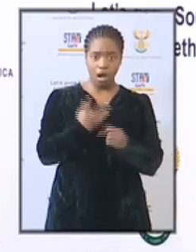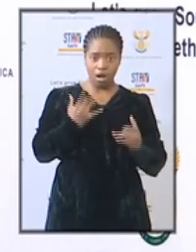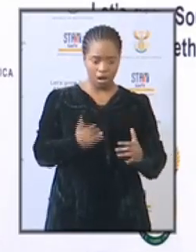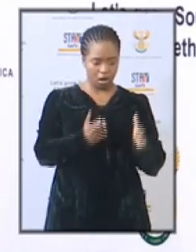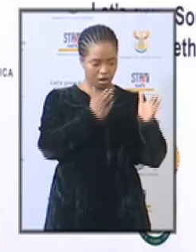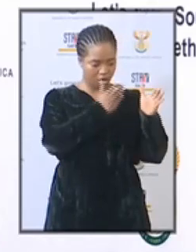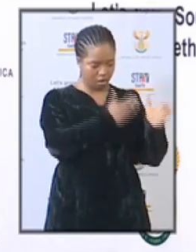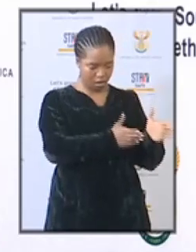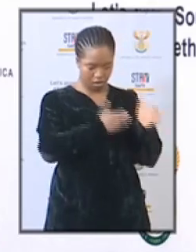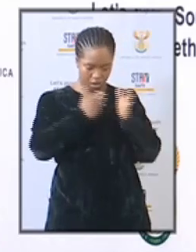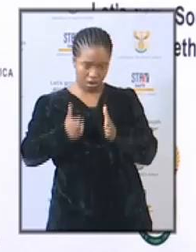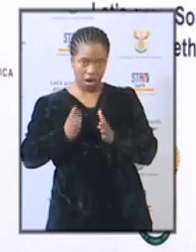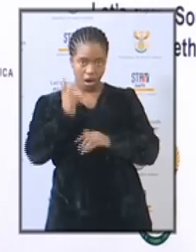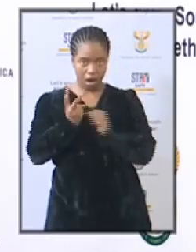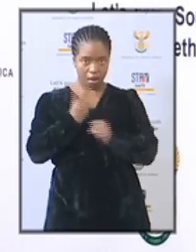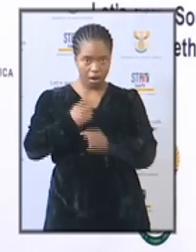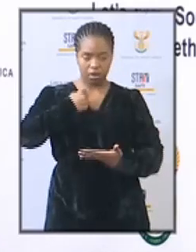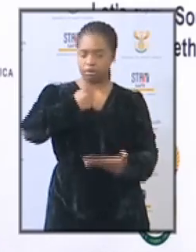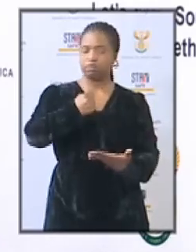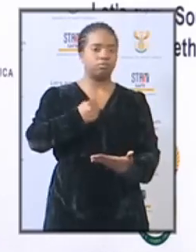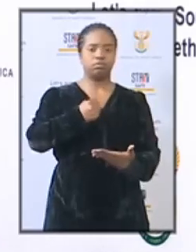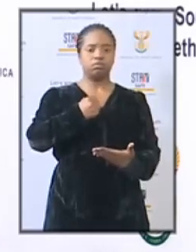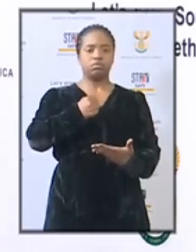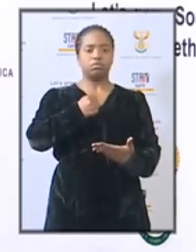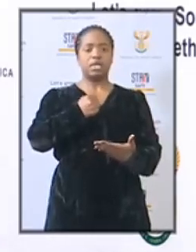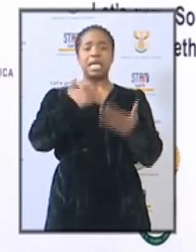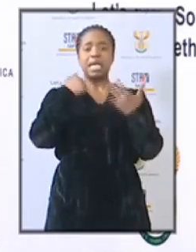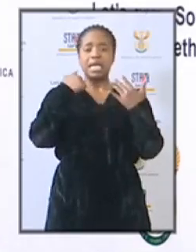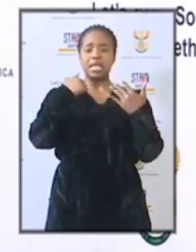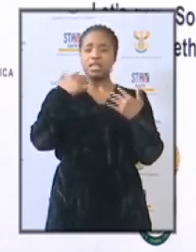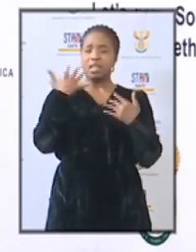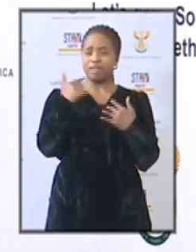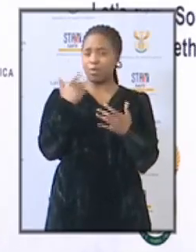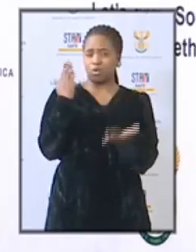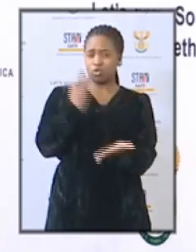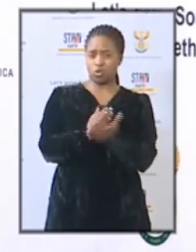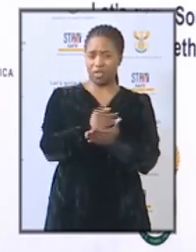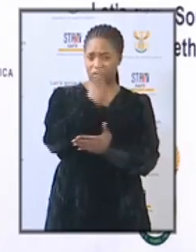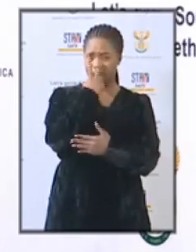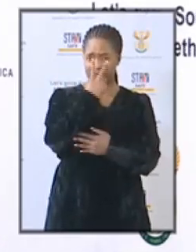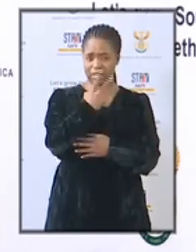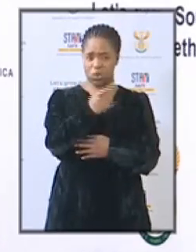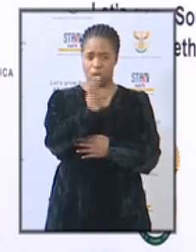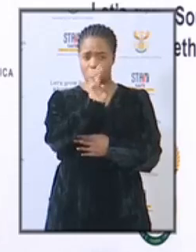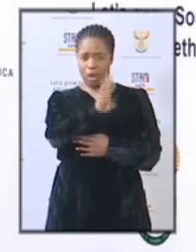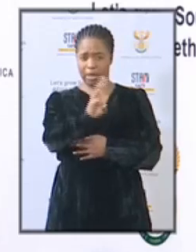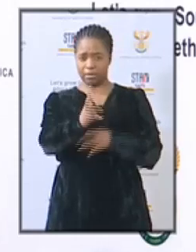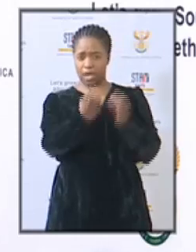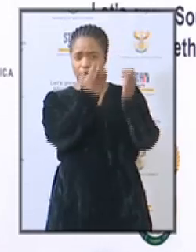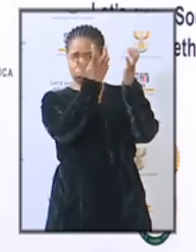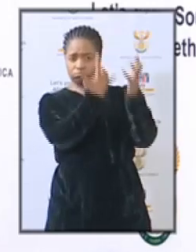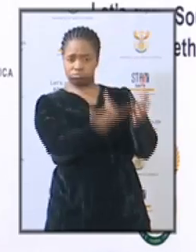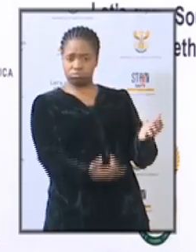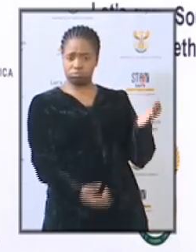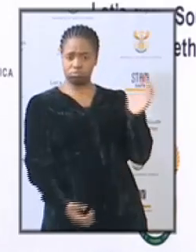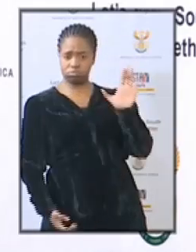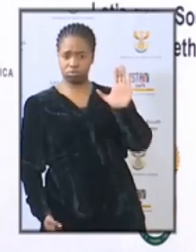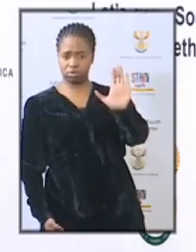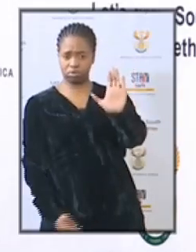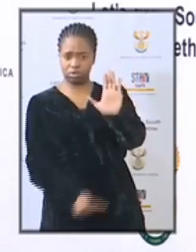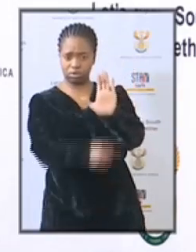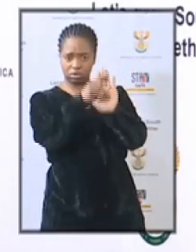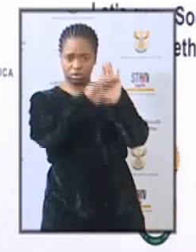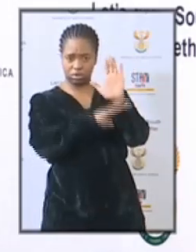giving money. The recovery, I'm not so sure if the colleague has seen our document. Recovery talks about